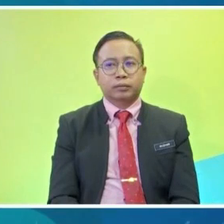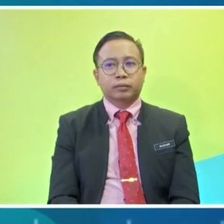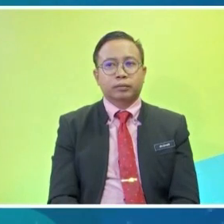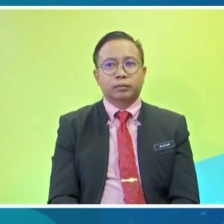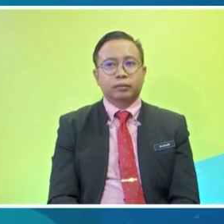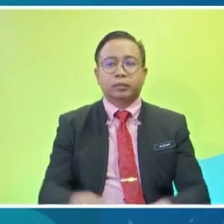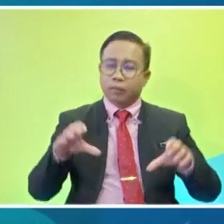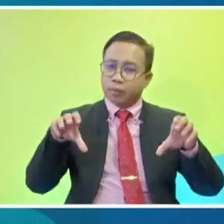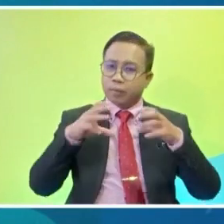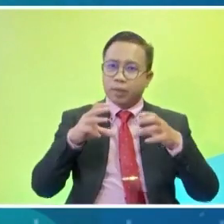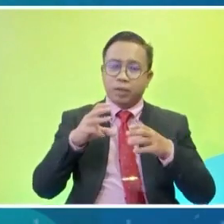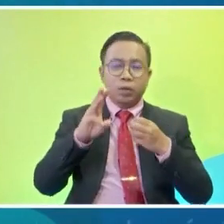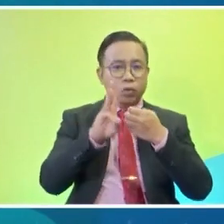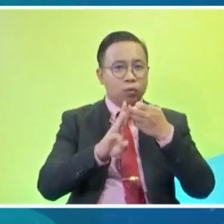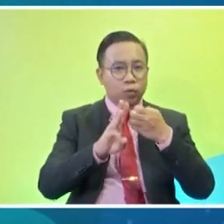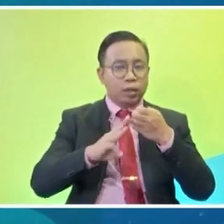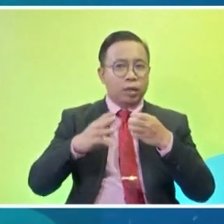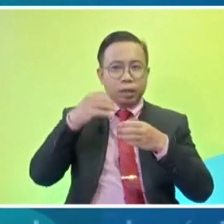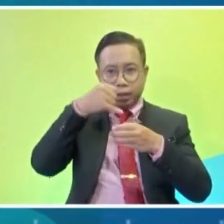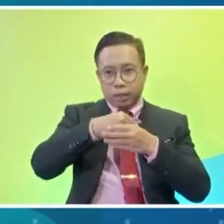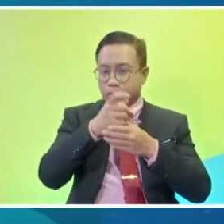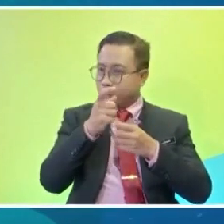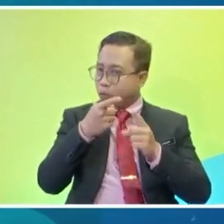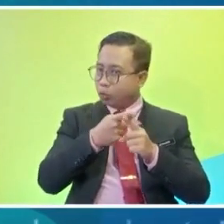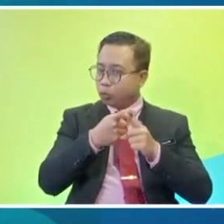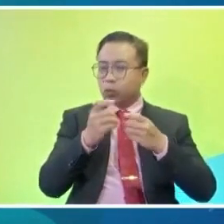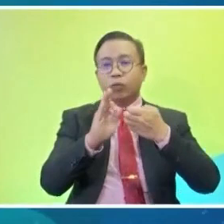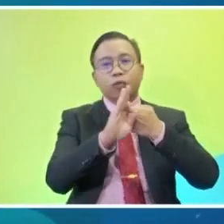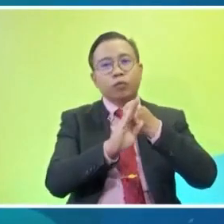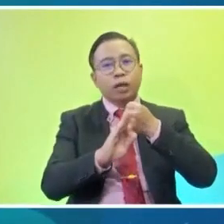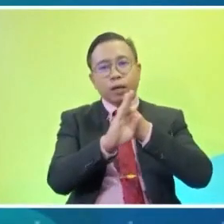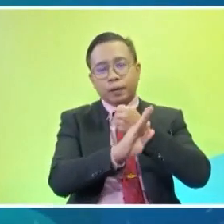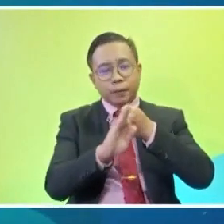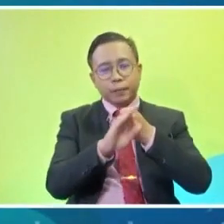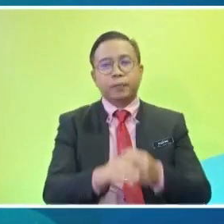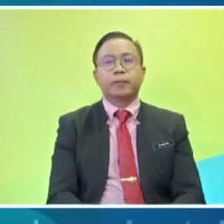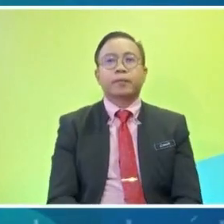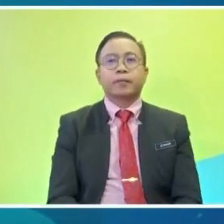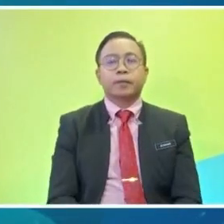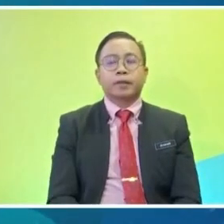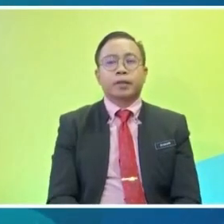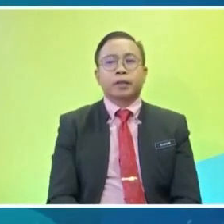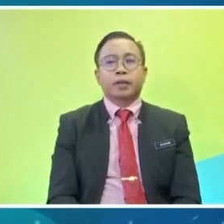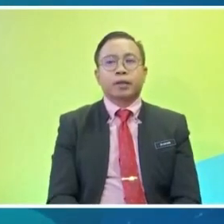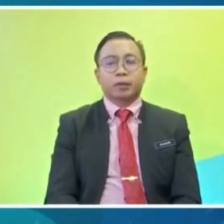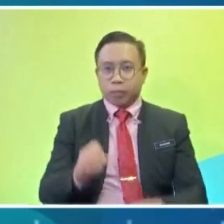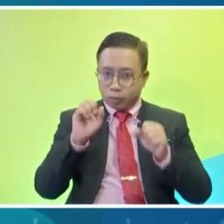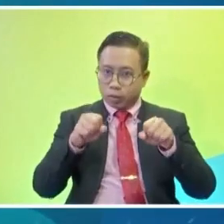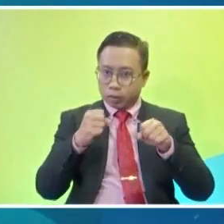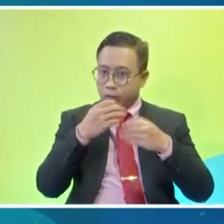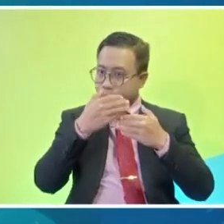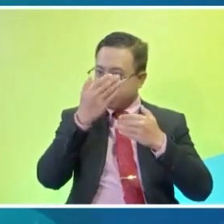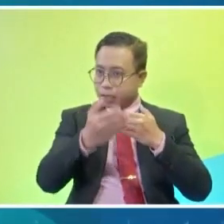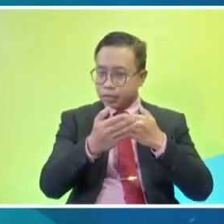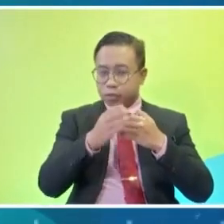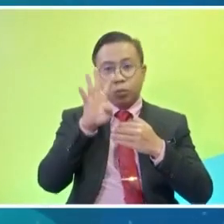Make wheat into flour in the factory. Perfect, perfect answer. Okay, and maybe Afan, can you tell me what is next?